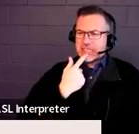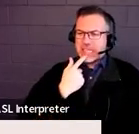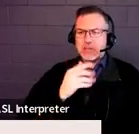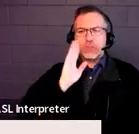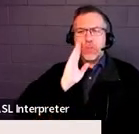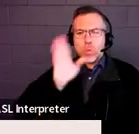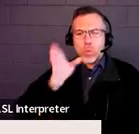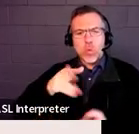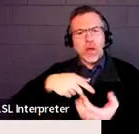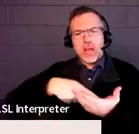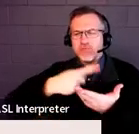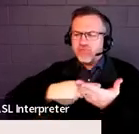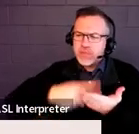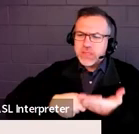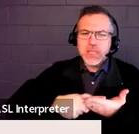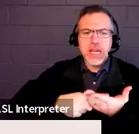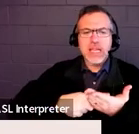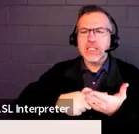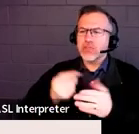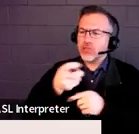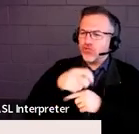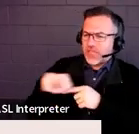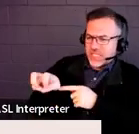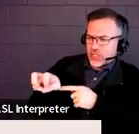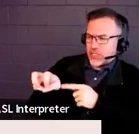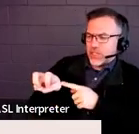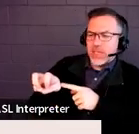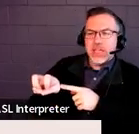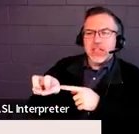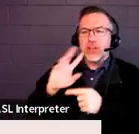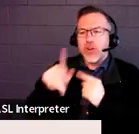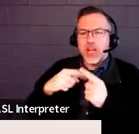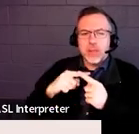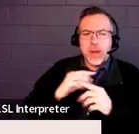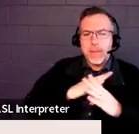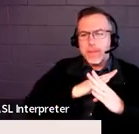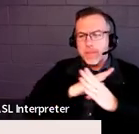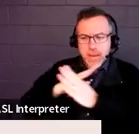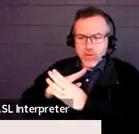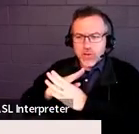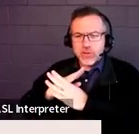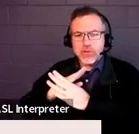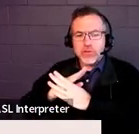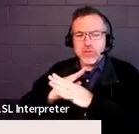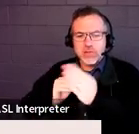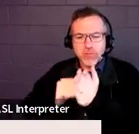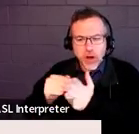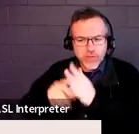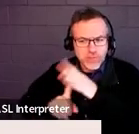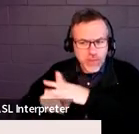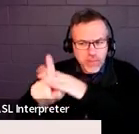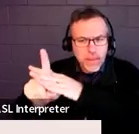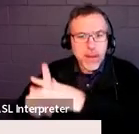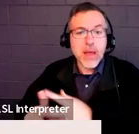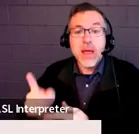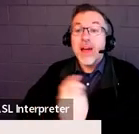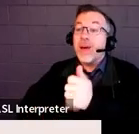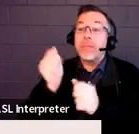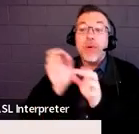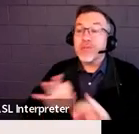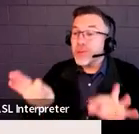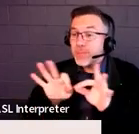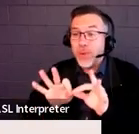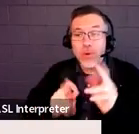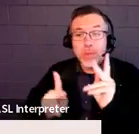the barriers and the best practices. And our strength truly are our peers, the people that we work with, our